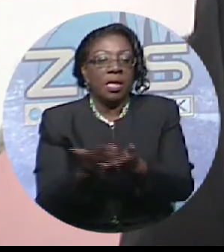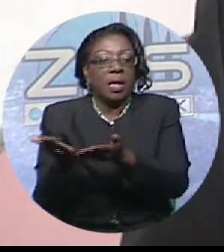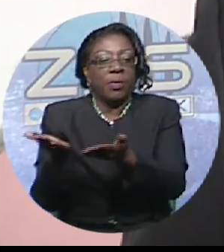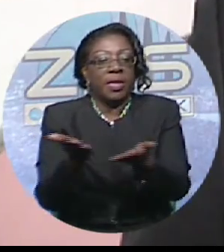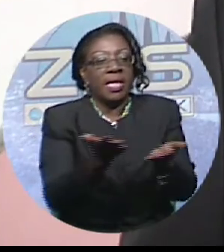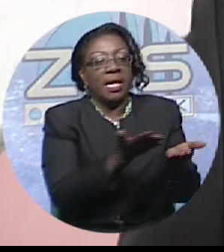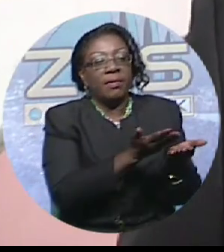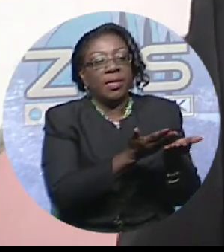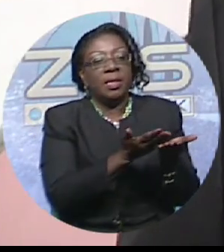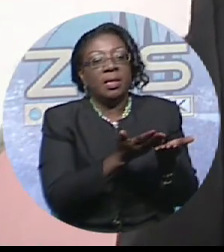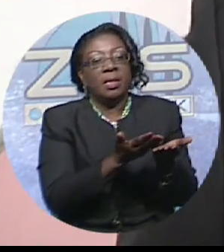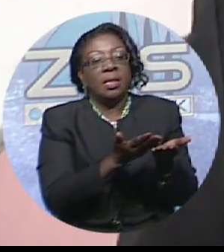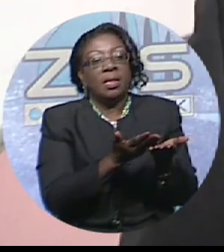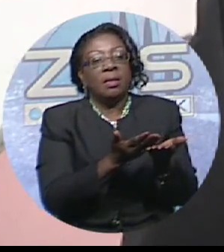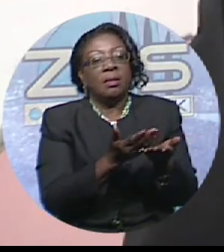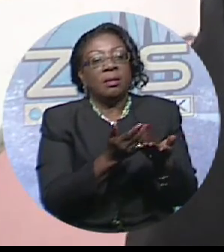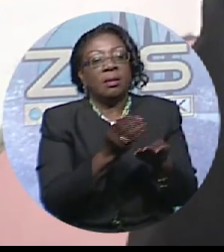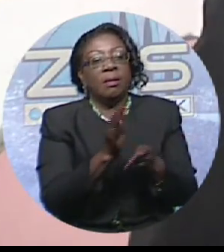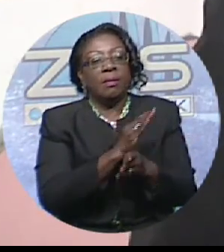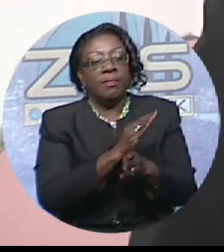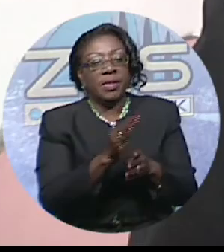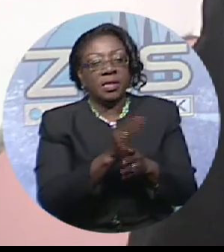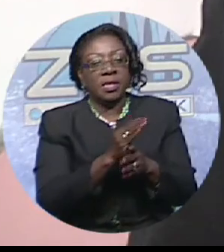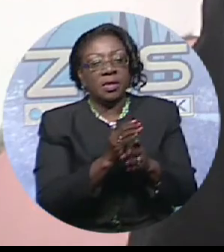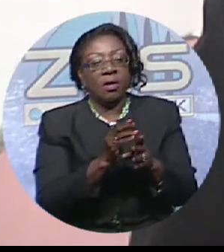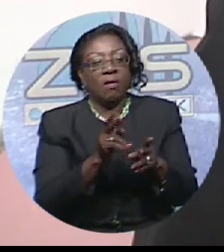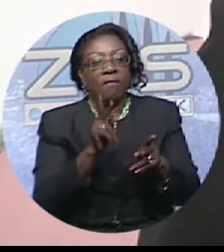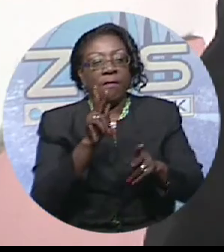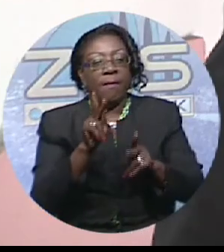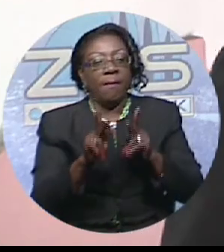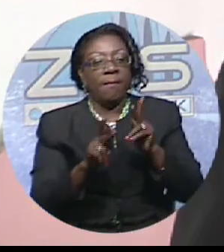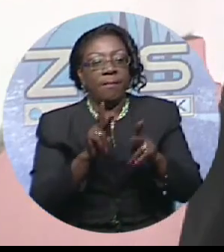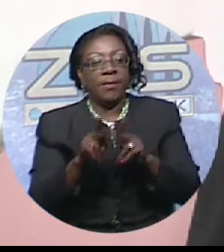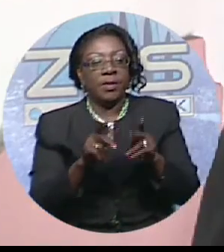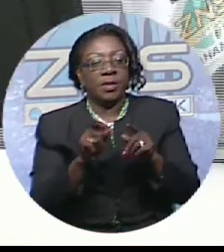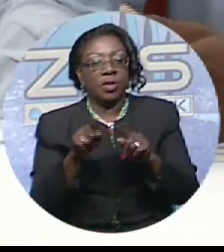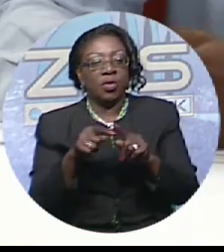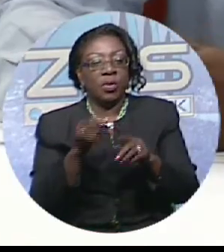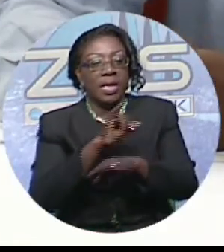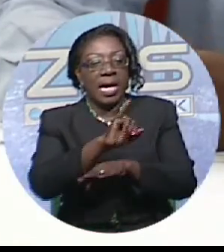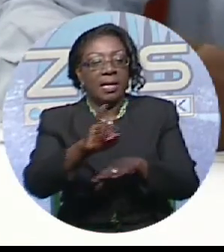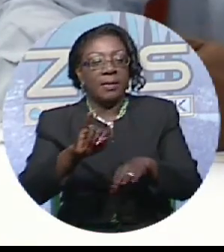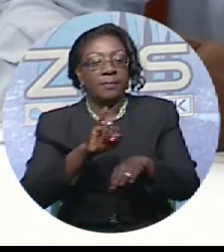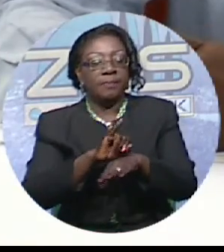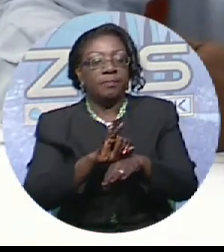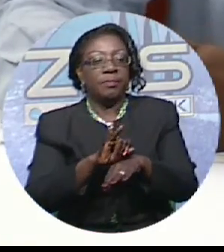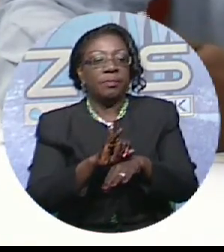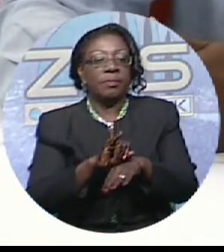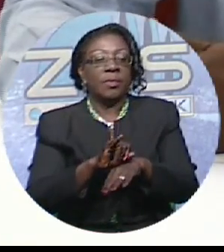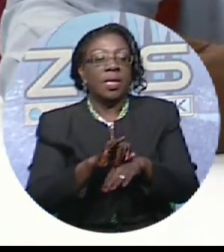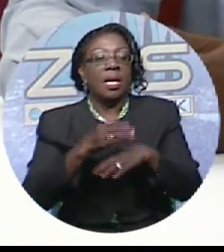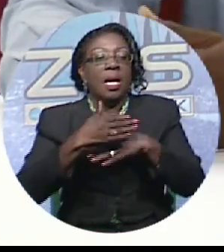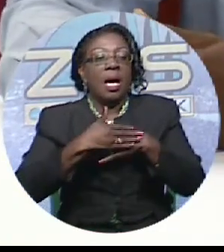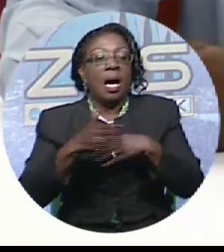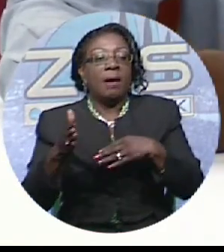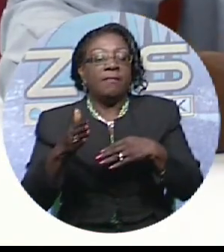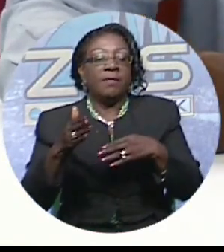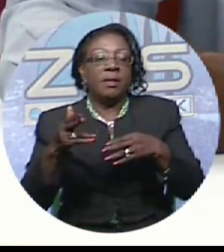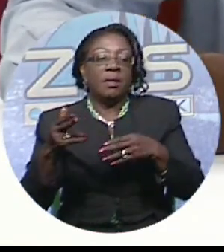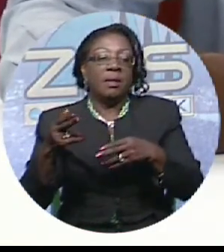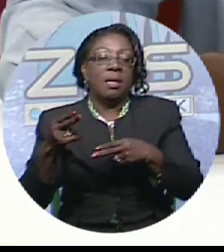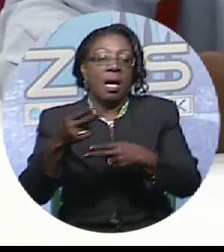carry the business that we expect to continue to develop. In the aftermath of Hurricane